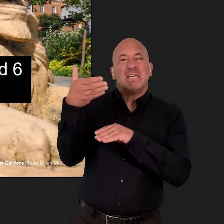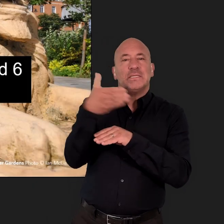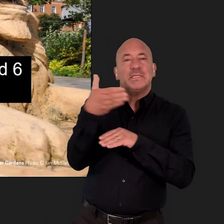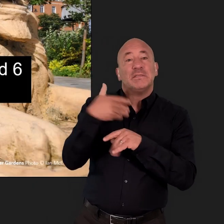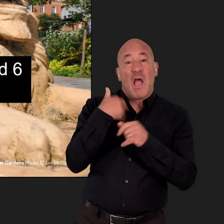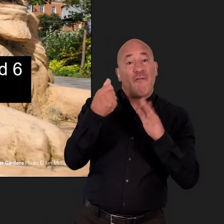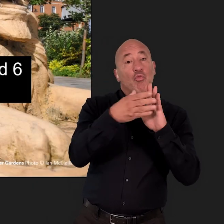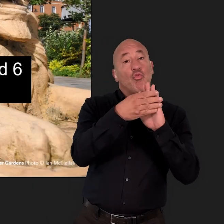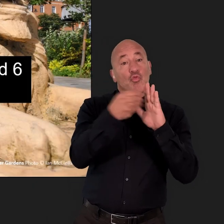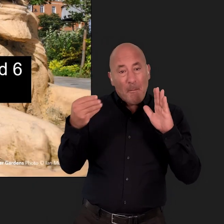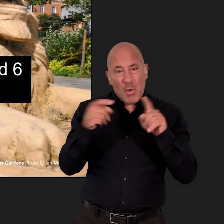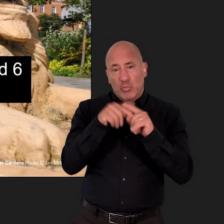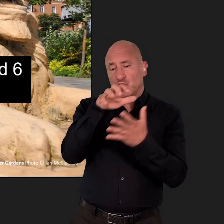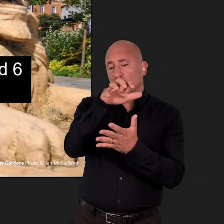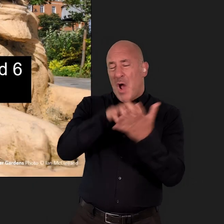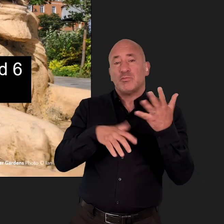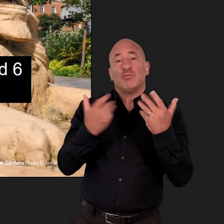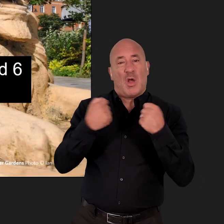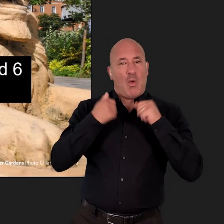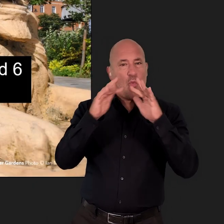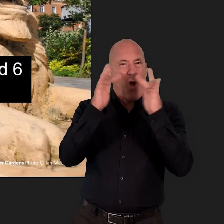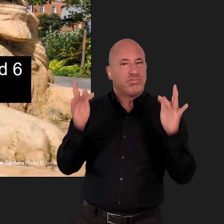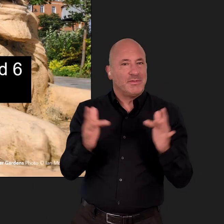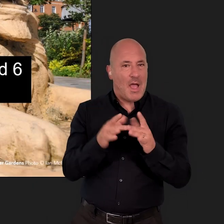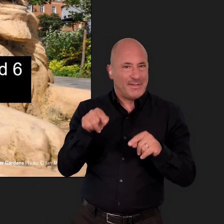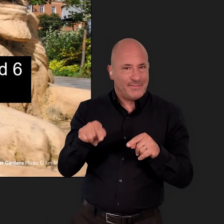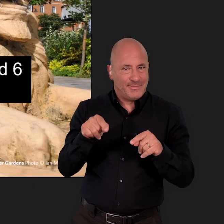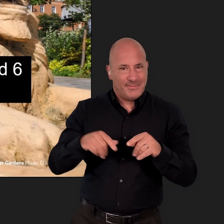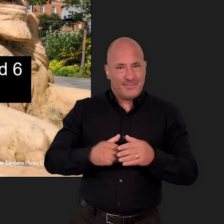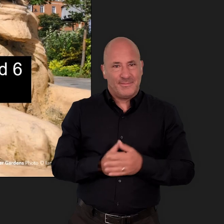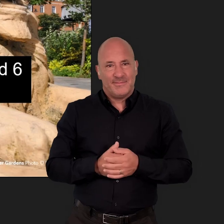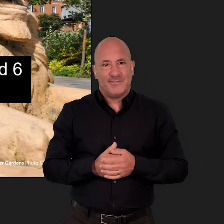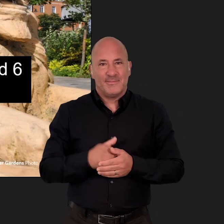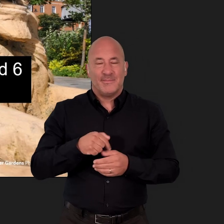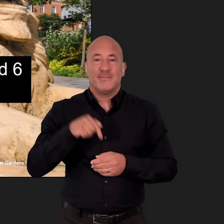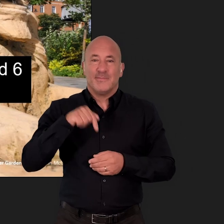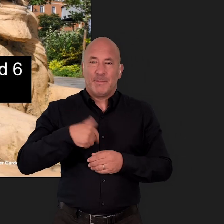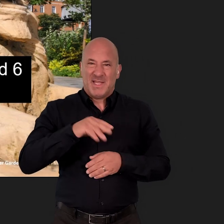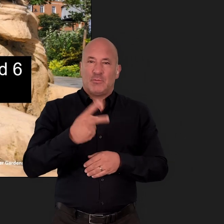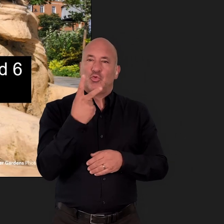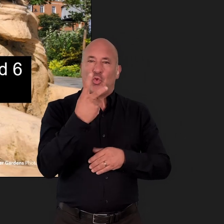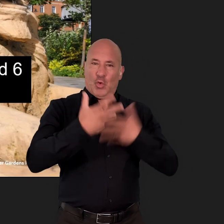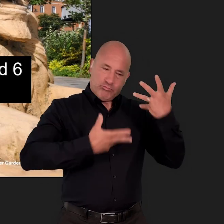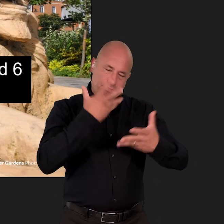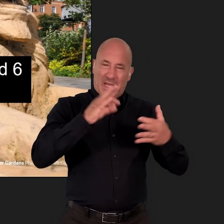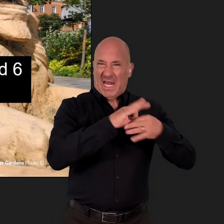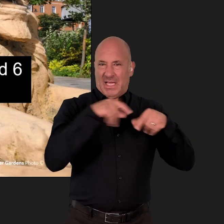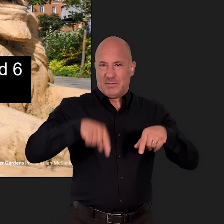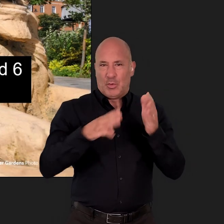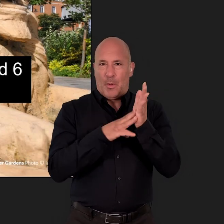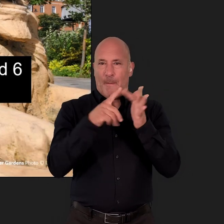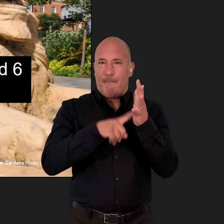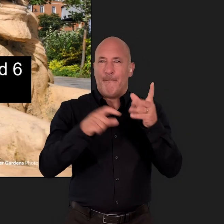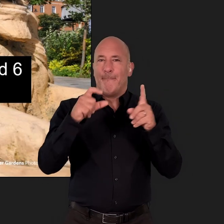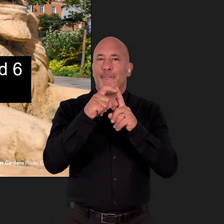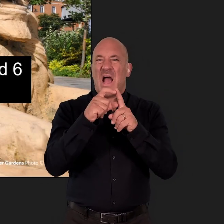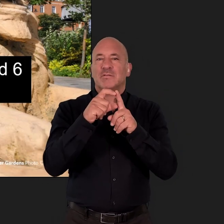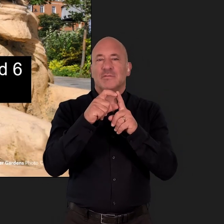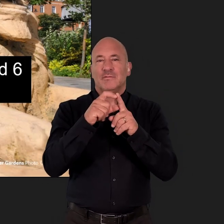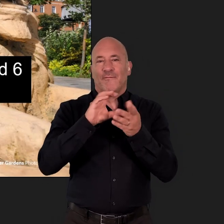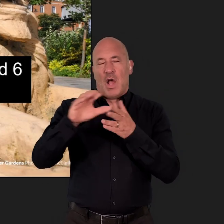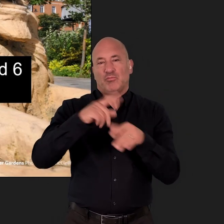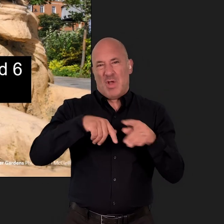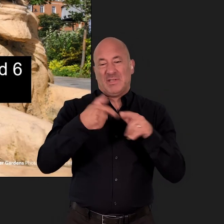We have shared a copy of these slides and transcript on the MEND webpage. This is the second of two briefings about the